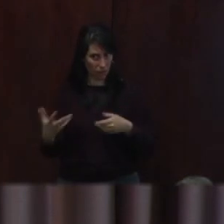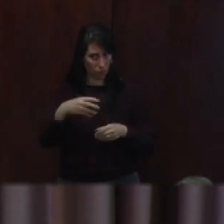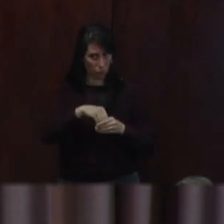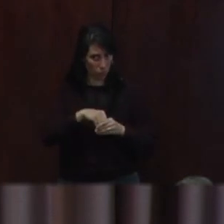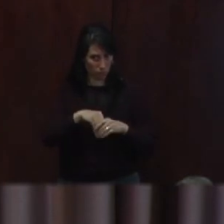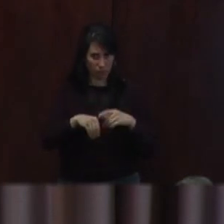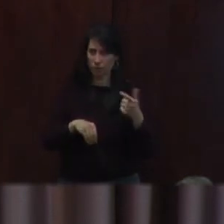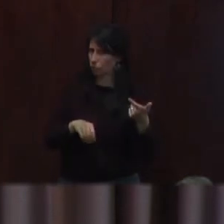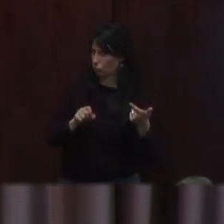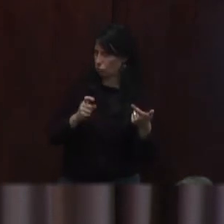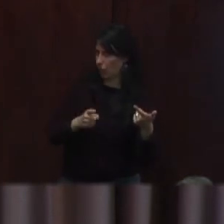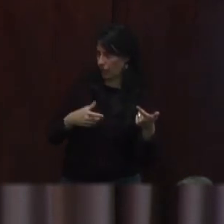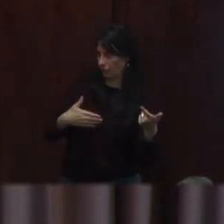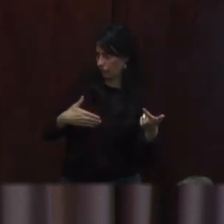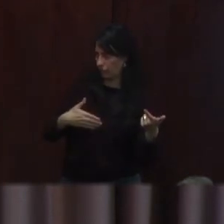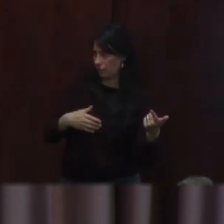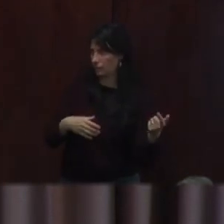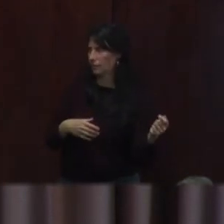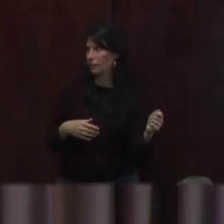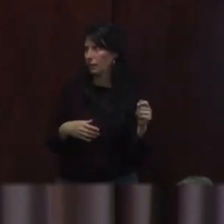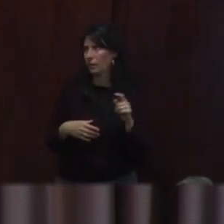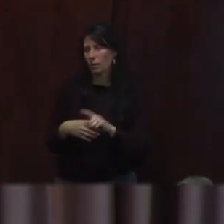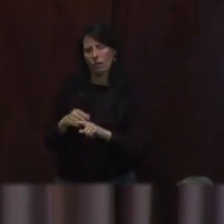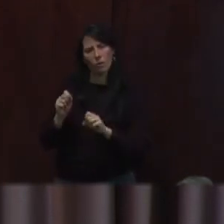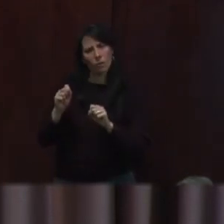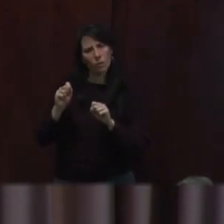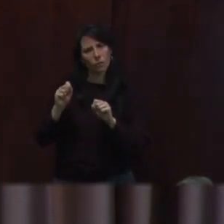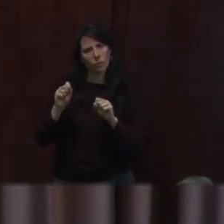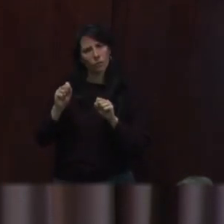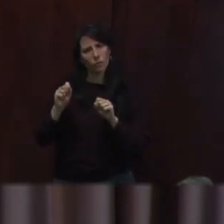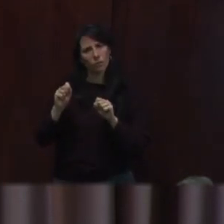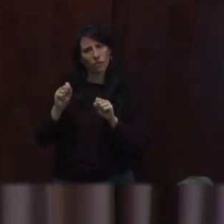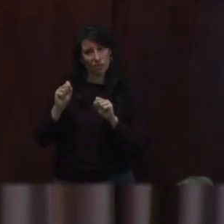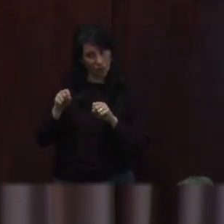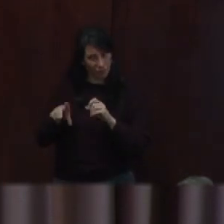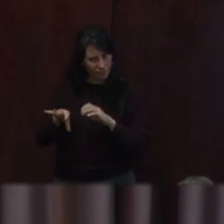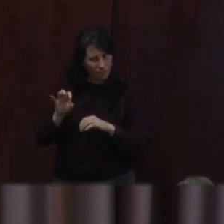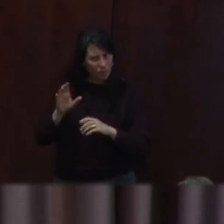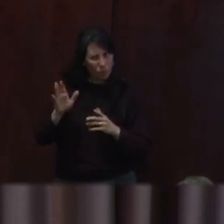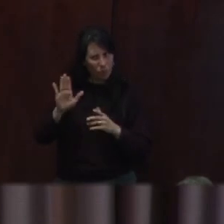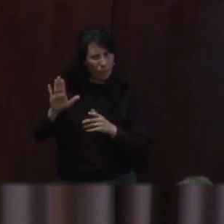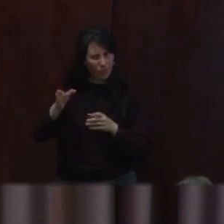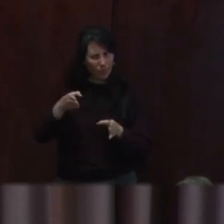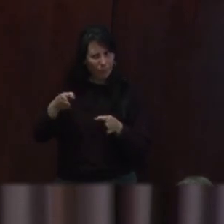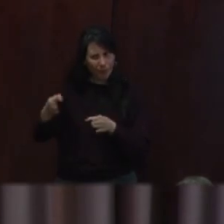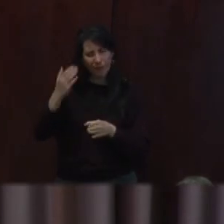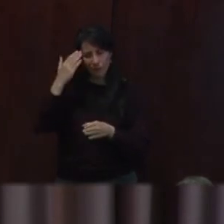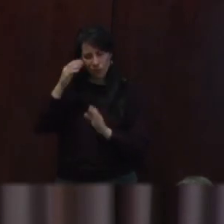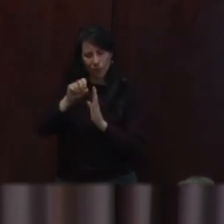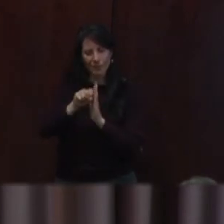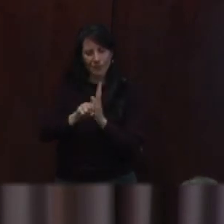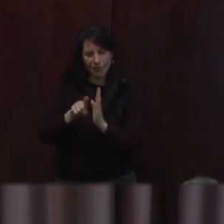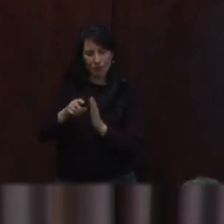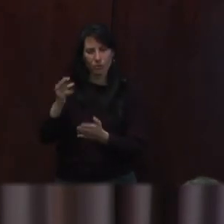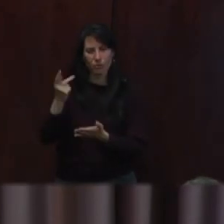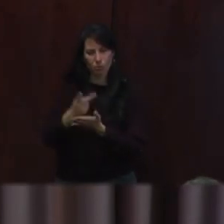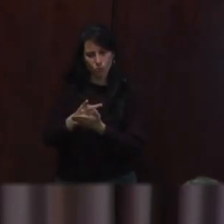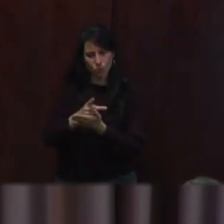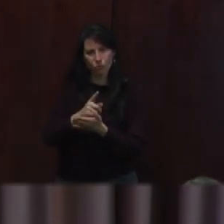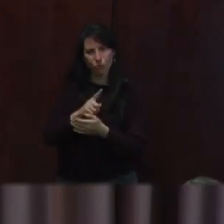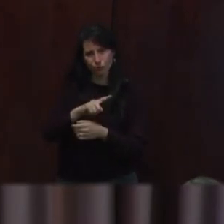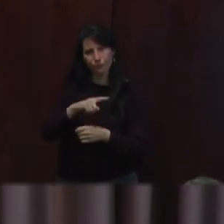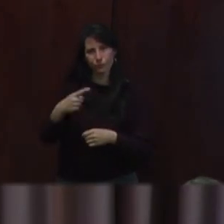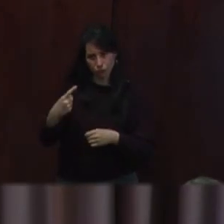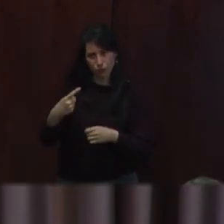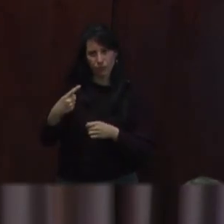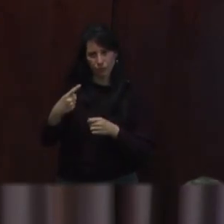Is there any way that we could kind of find out what their plans are too? I mean, of course, they have to get approved by the state, but Correct. But I'm sure